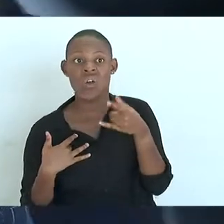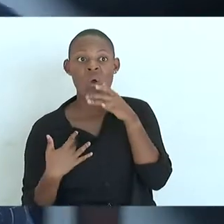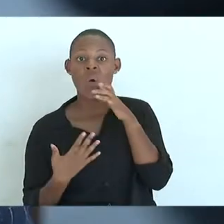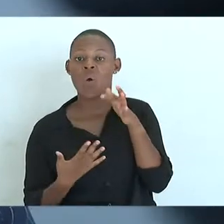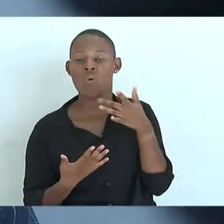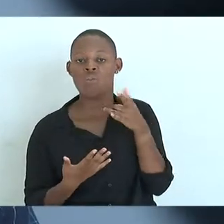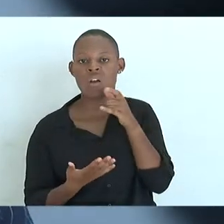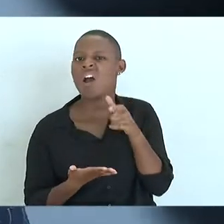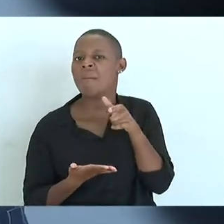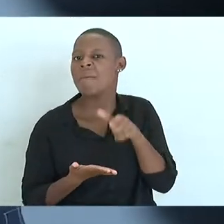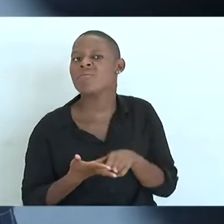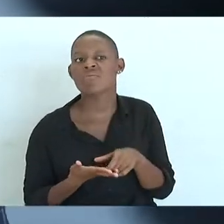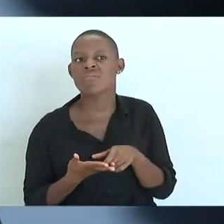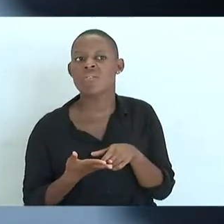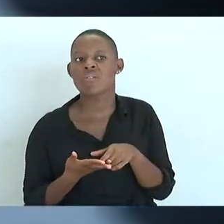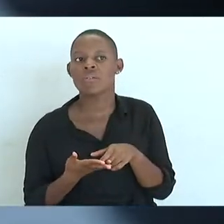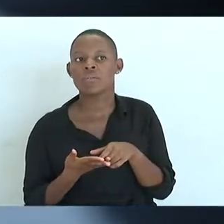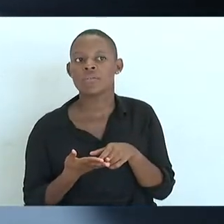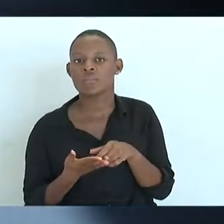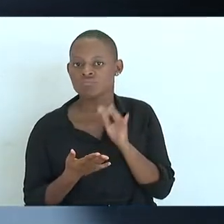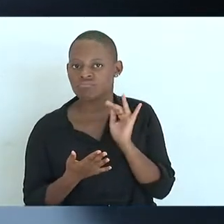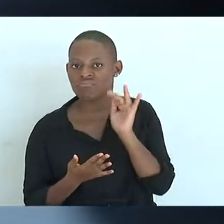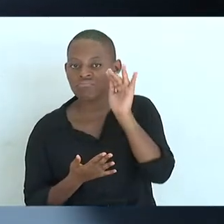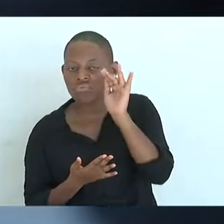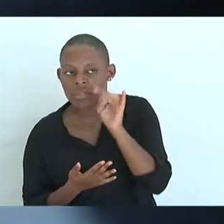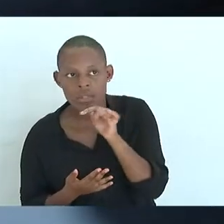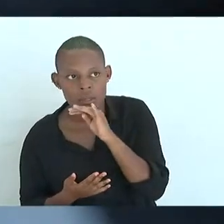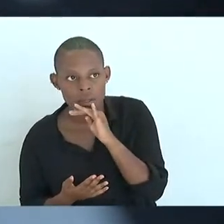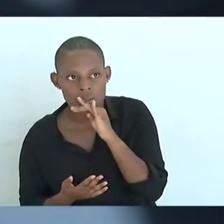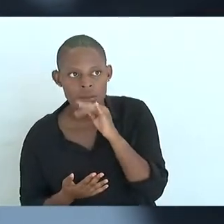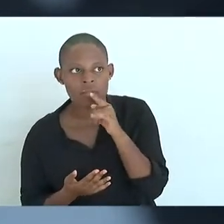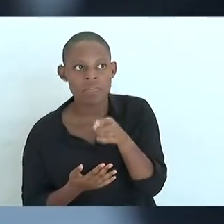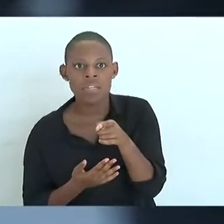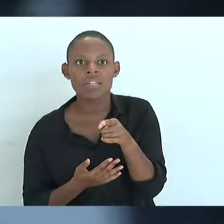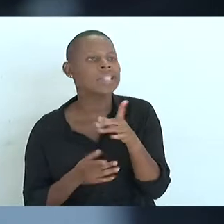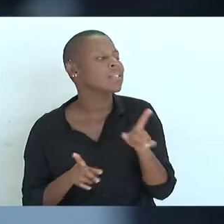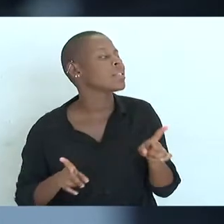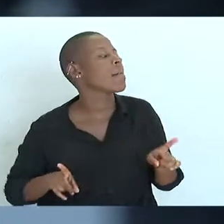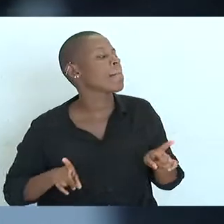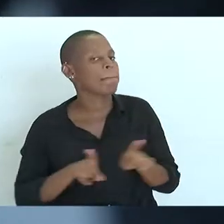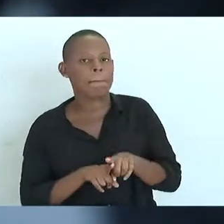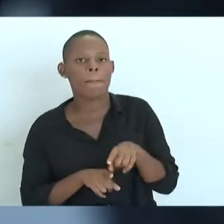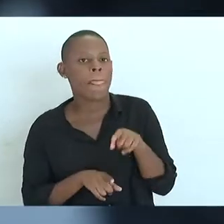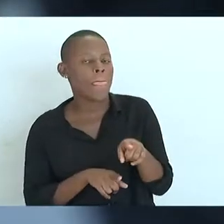legitimate will also be duplicated in this claim that I've lodged.